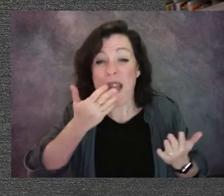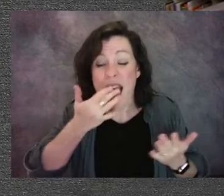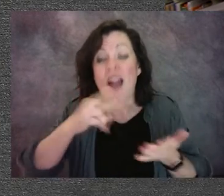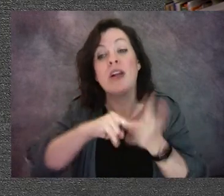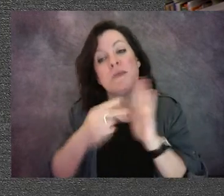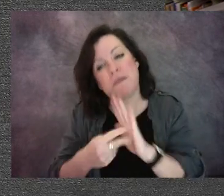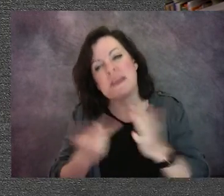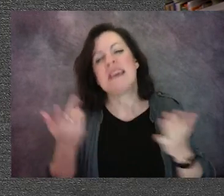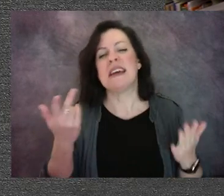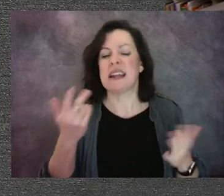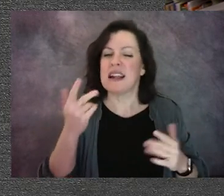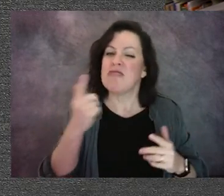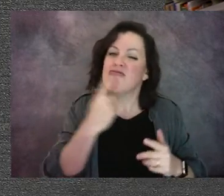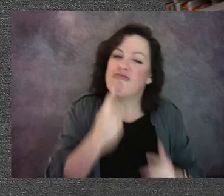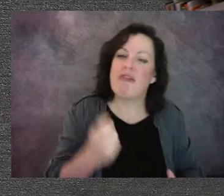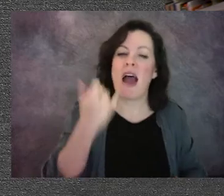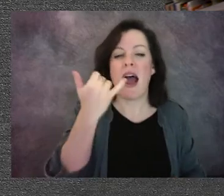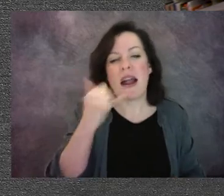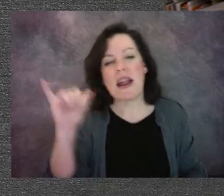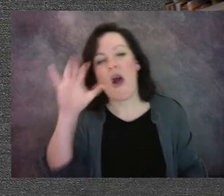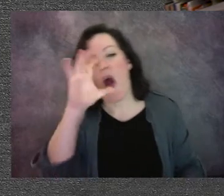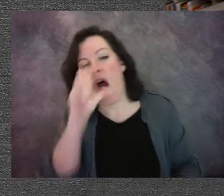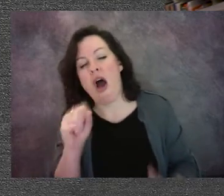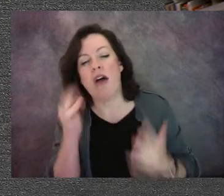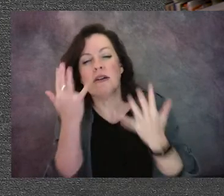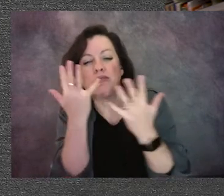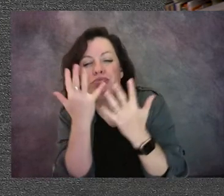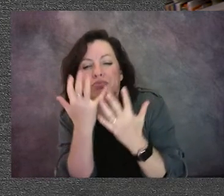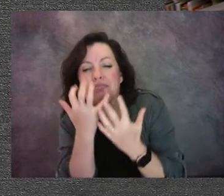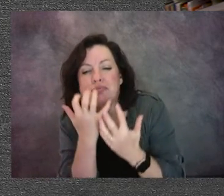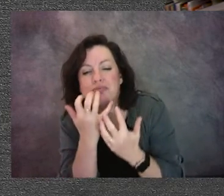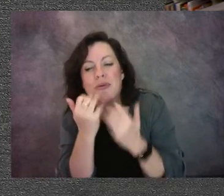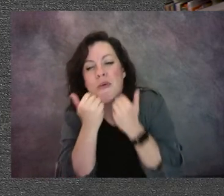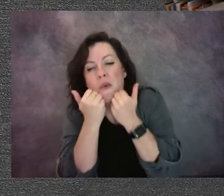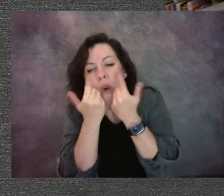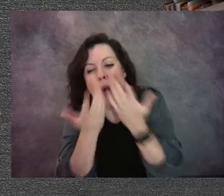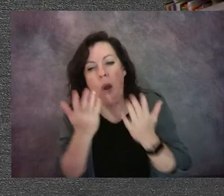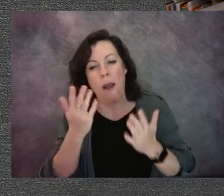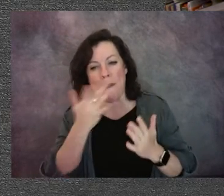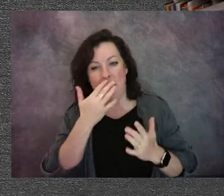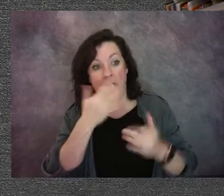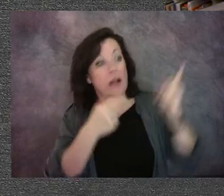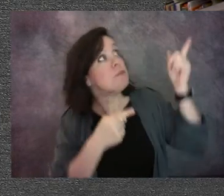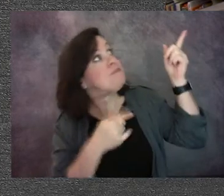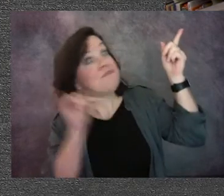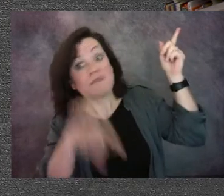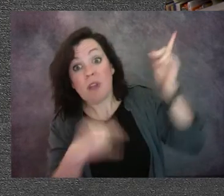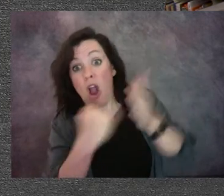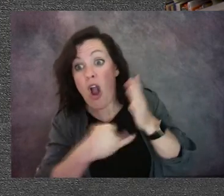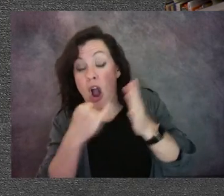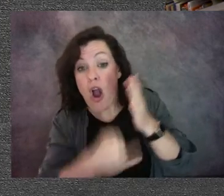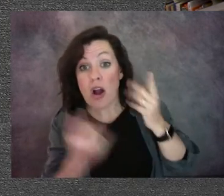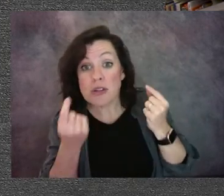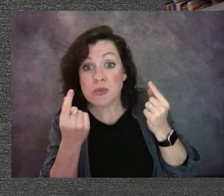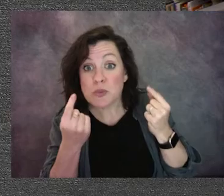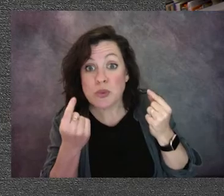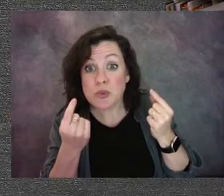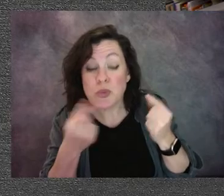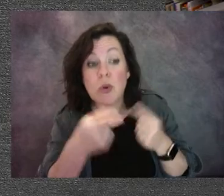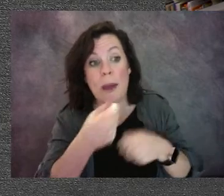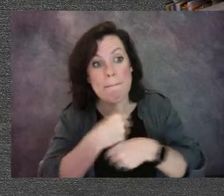red means it's really hot. Yeah. Oh, yes. Red means hot. Hey, there's also an artist that makes artwork with